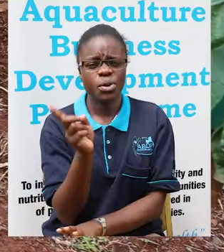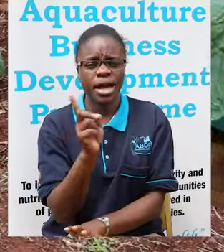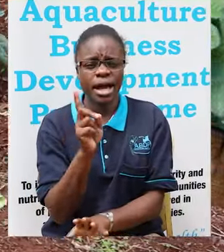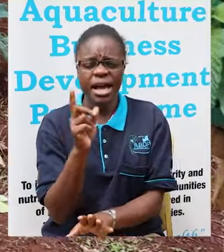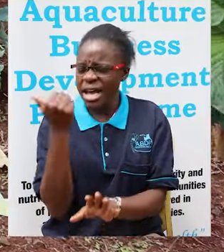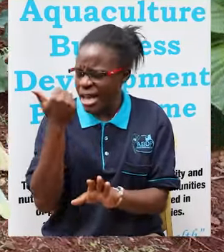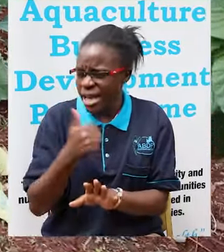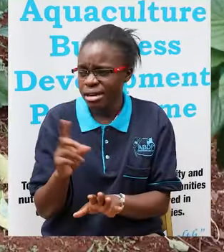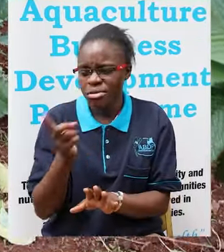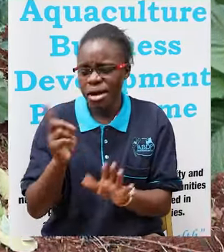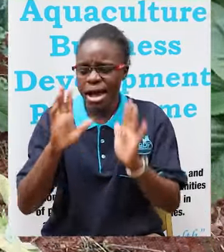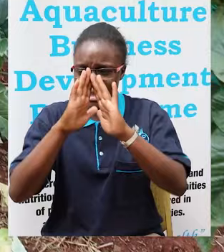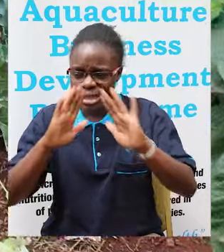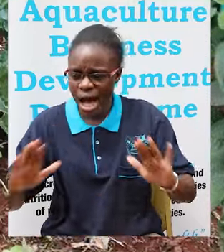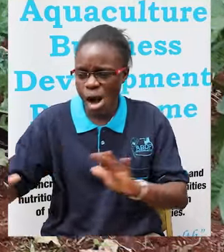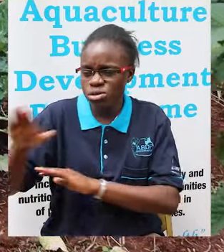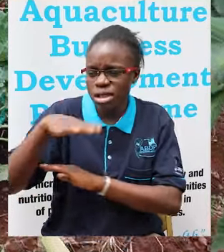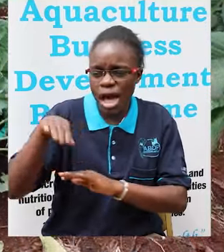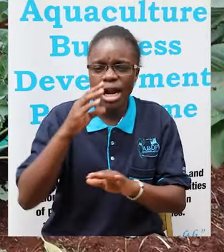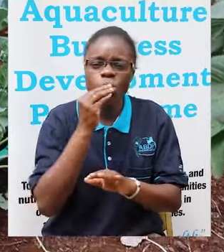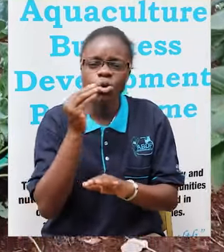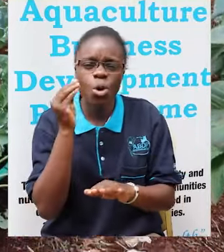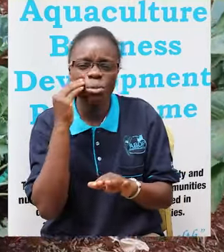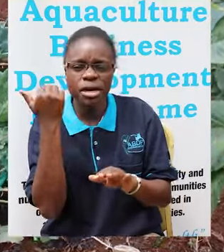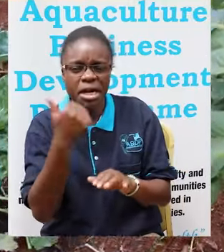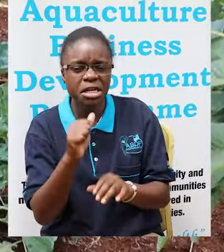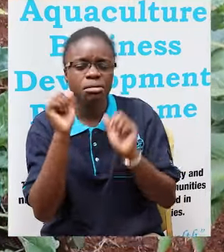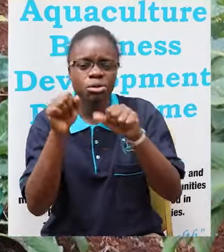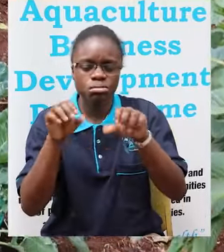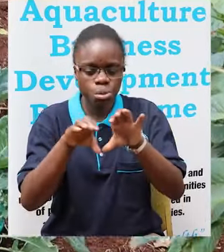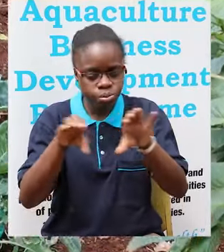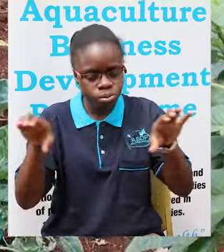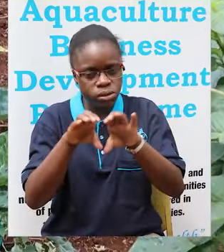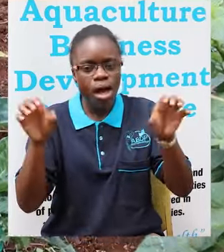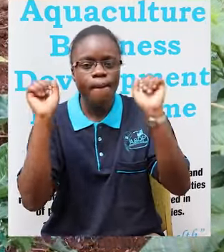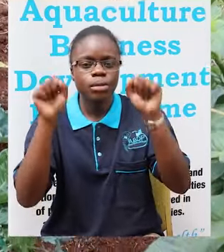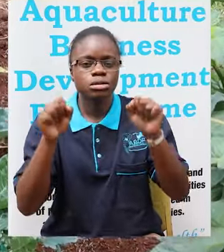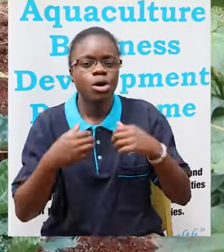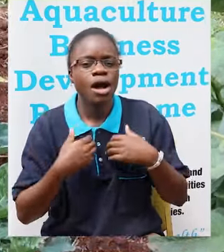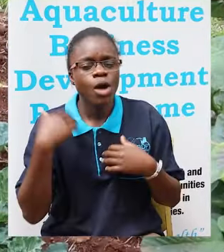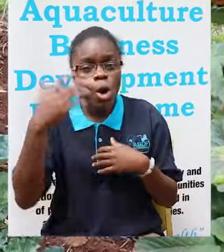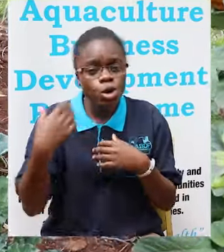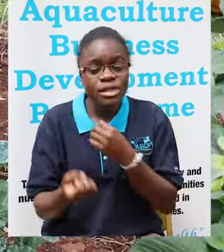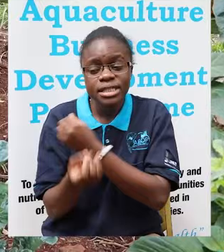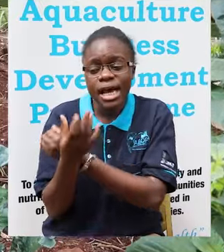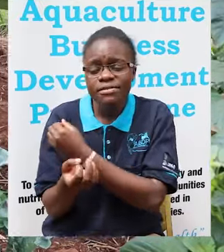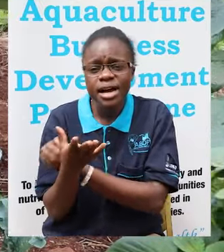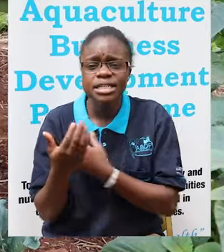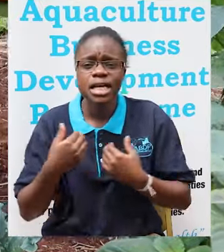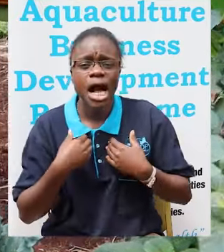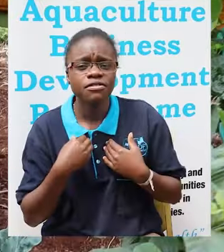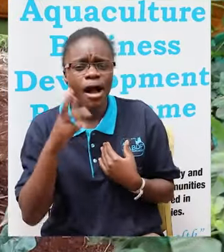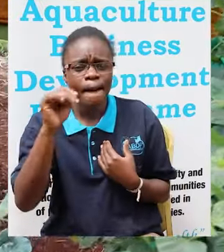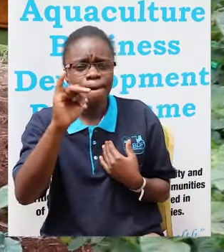on a concrete slab, so long as we support the poles. So we encourage micro gardens because they